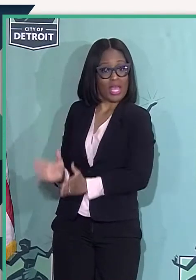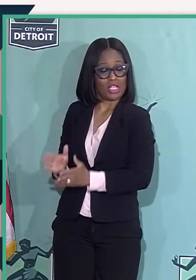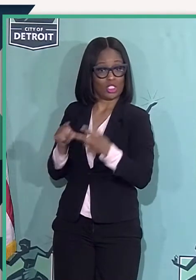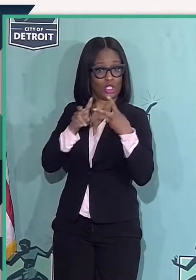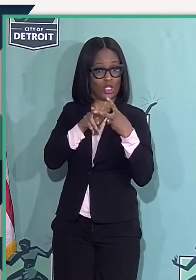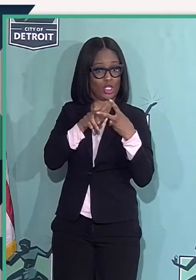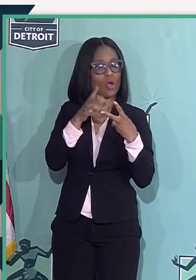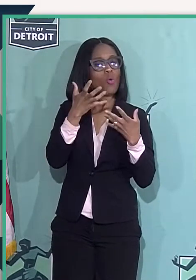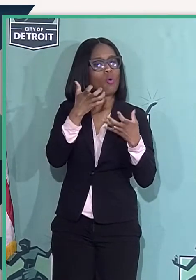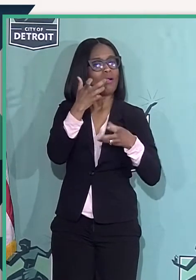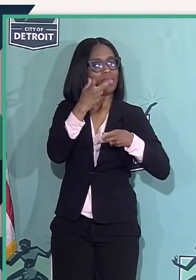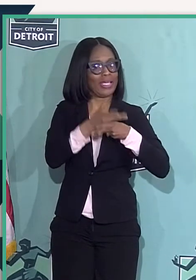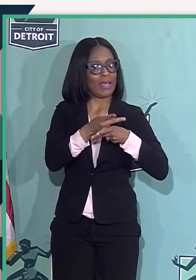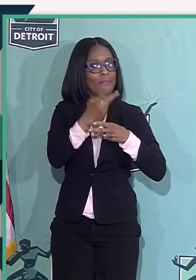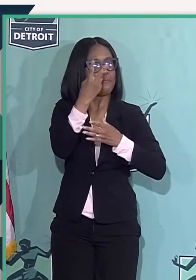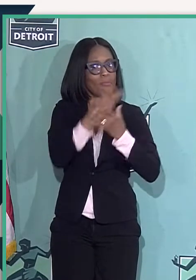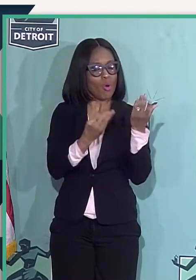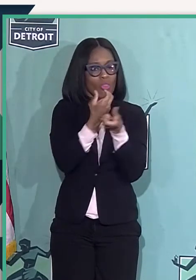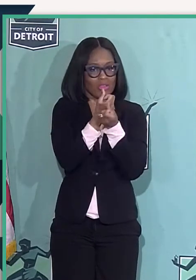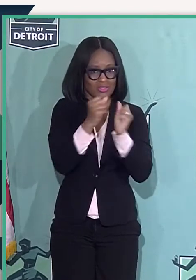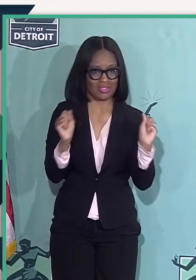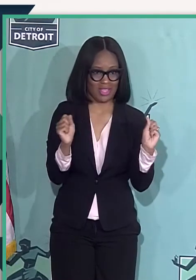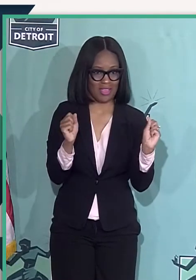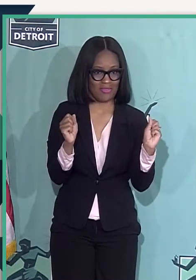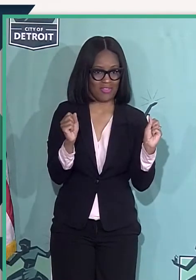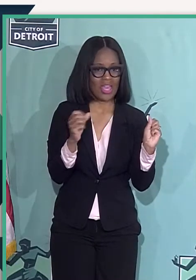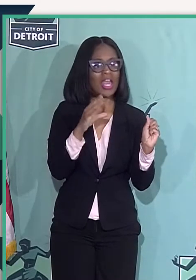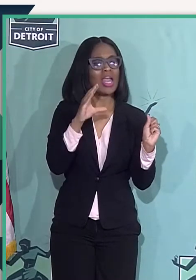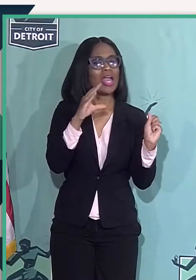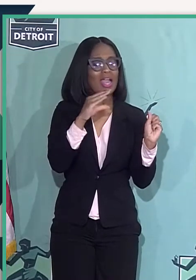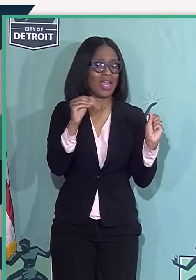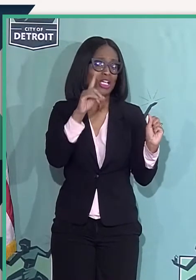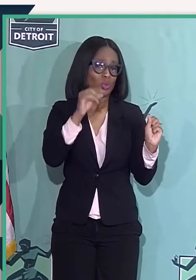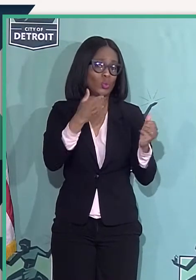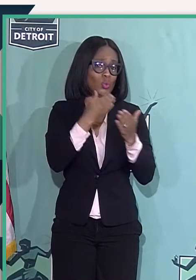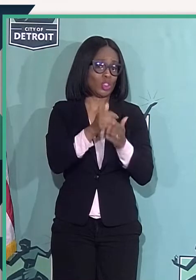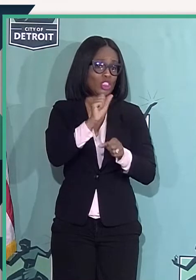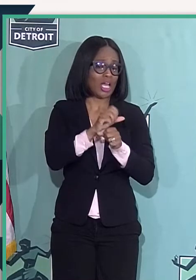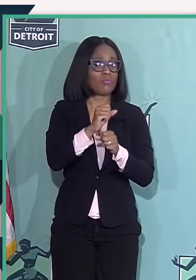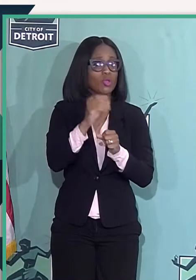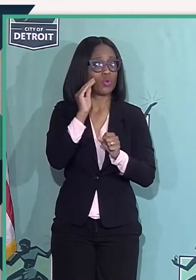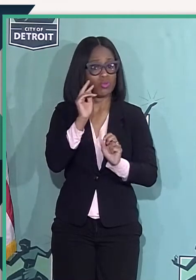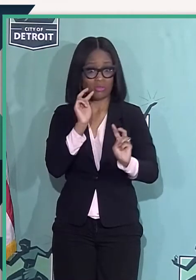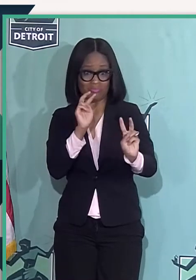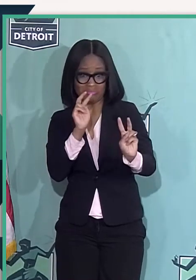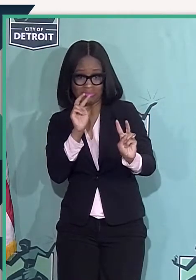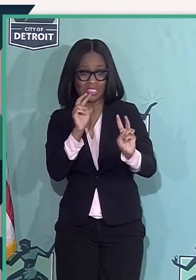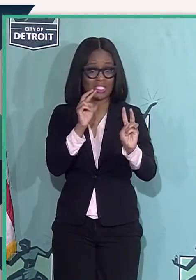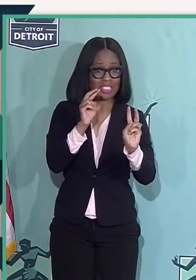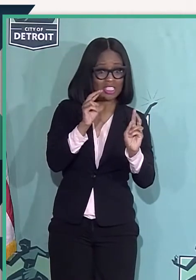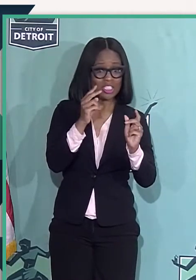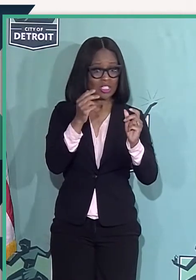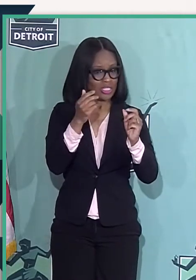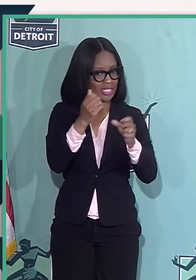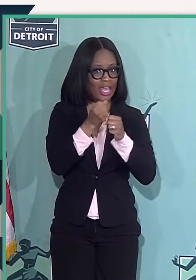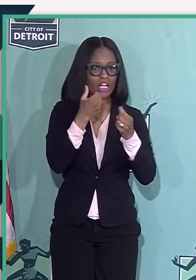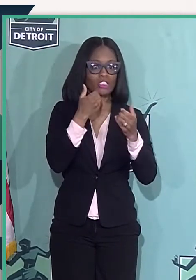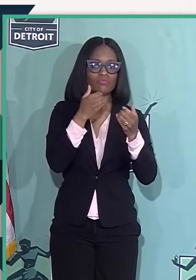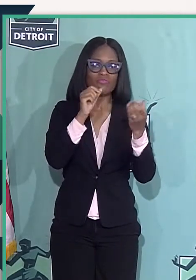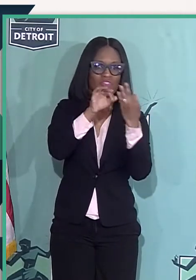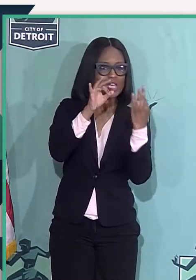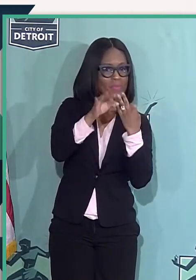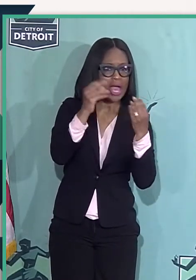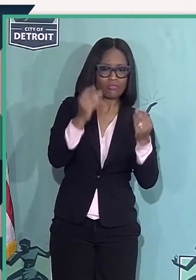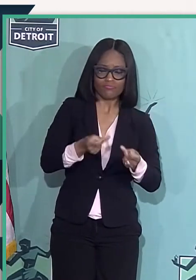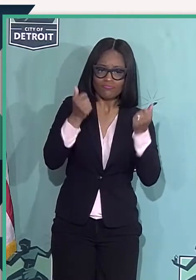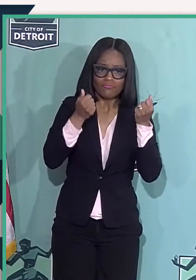we want to keep them safe and do a good job for them. So we'll be looking forward to quick feedback on how this is going